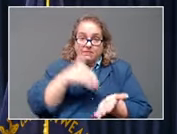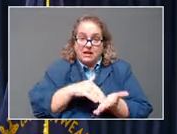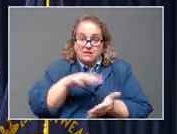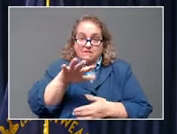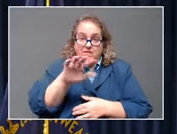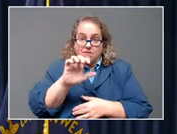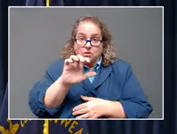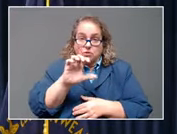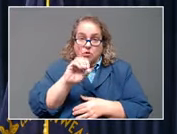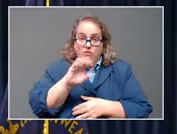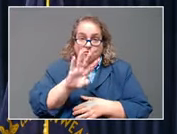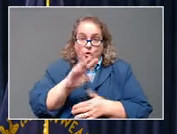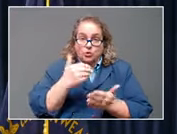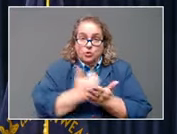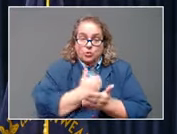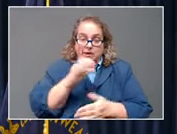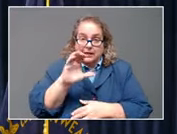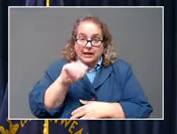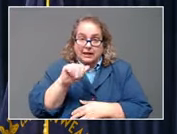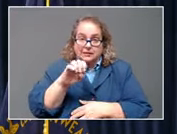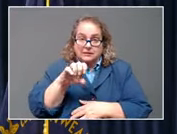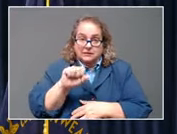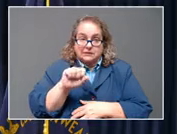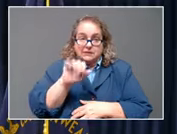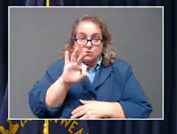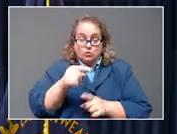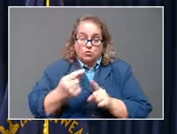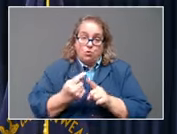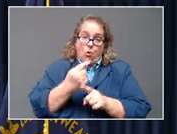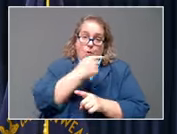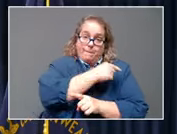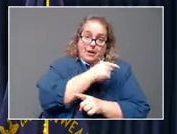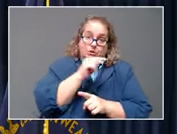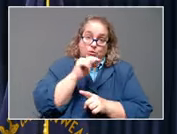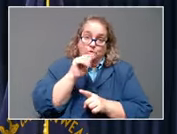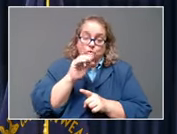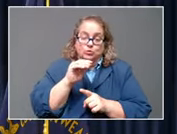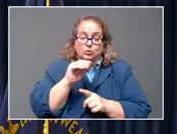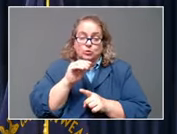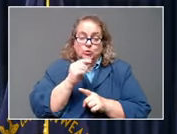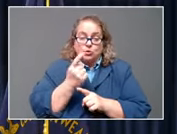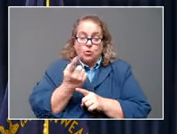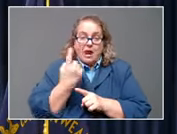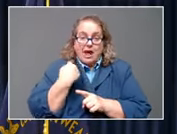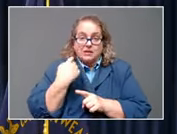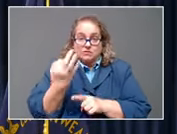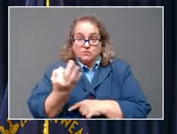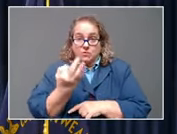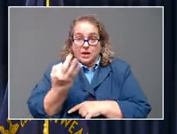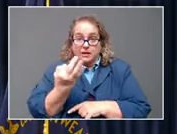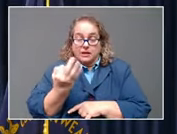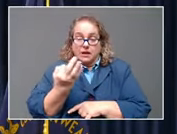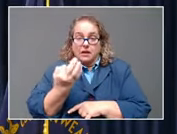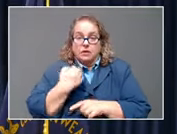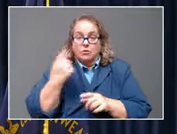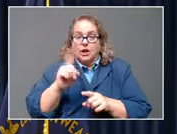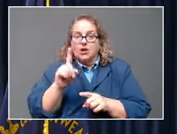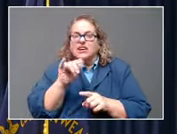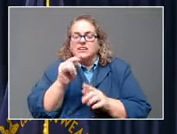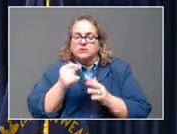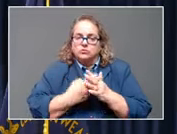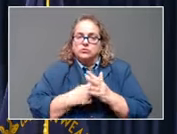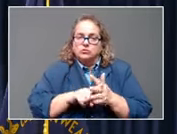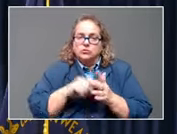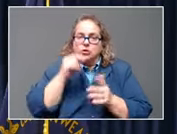53,504 new cases. So if we go back to last Friday, where it starts, this